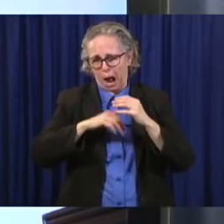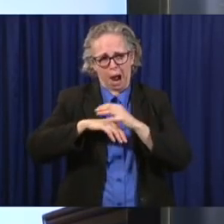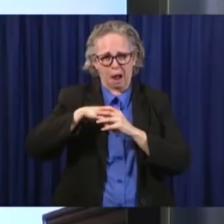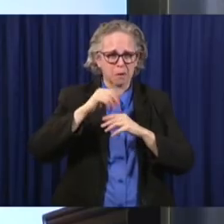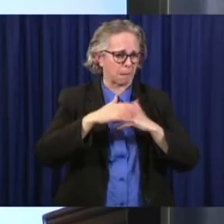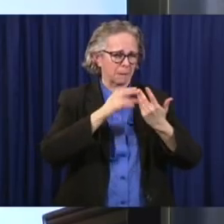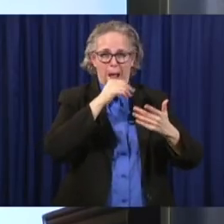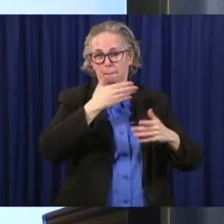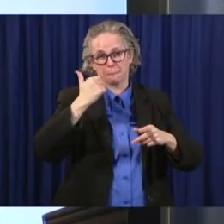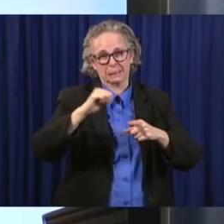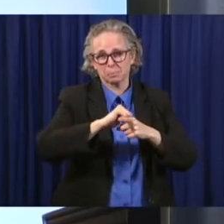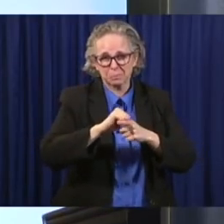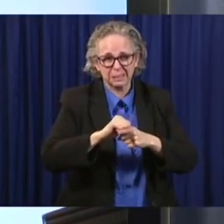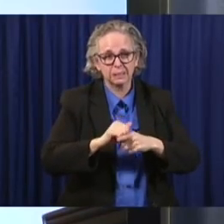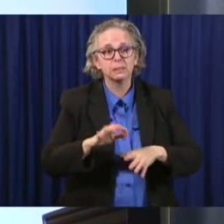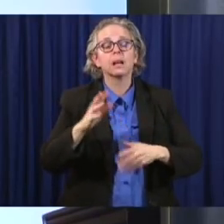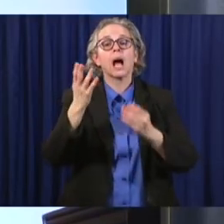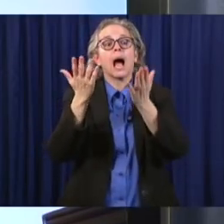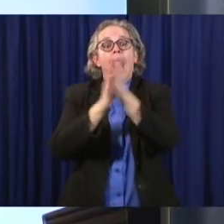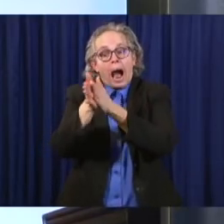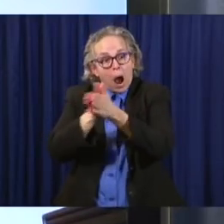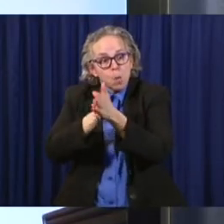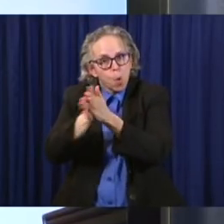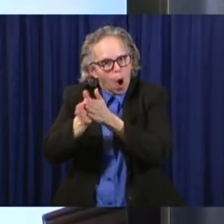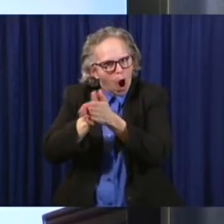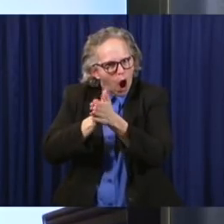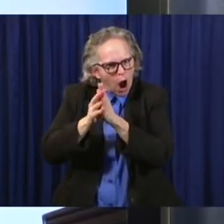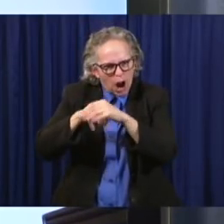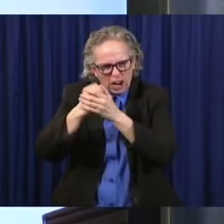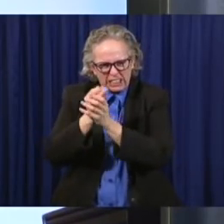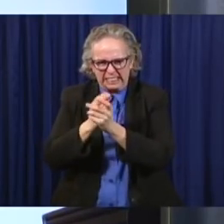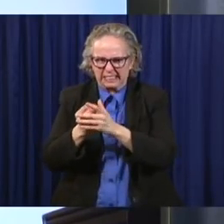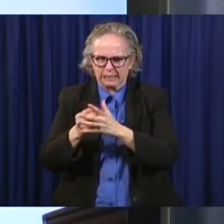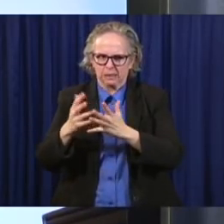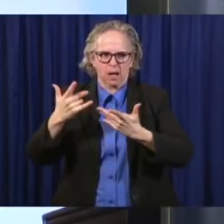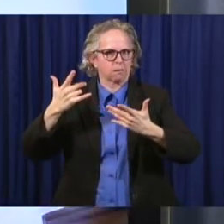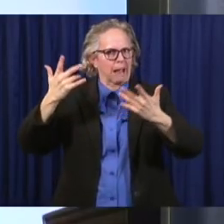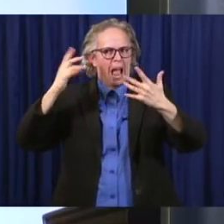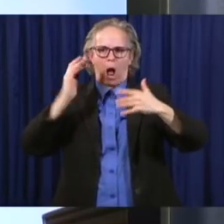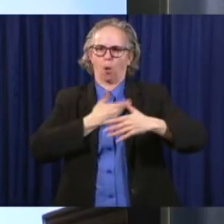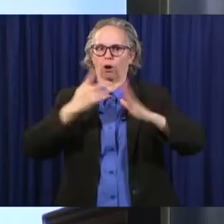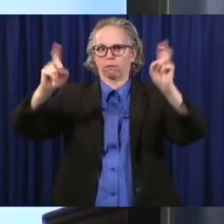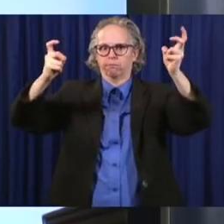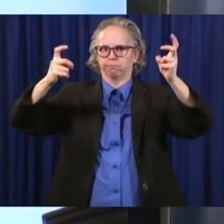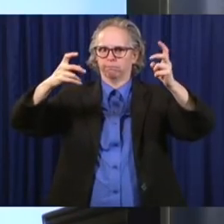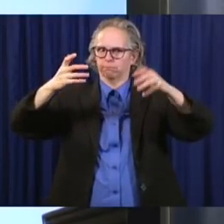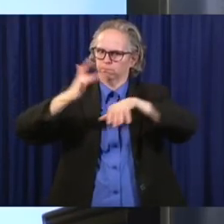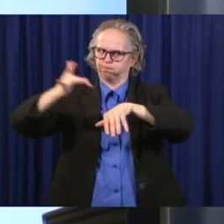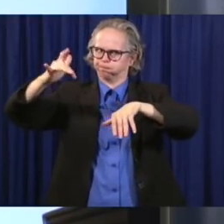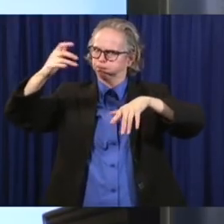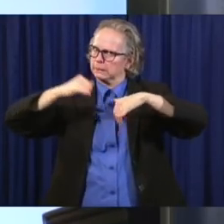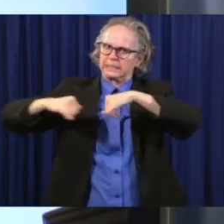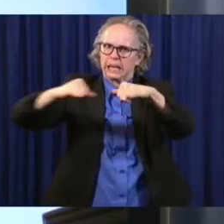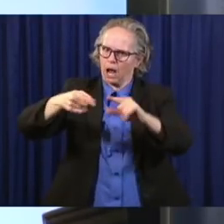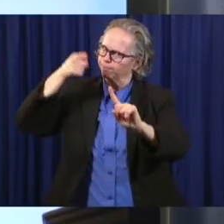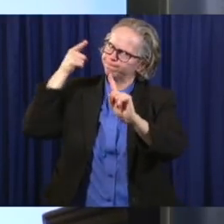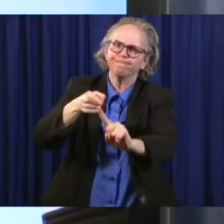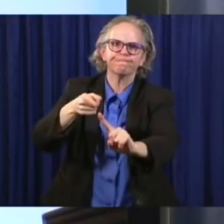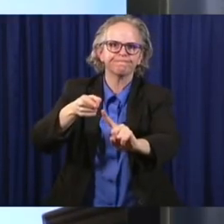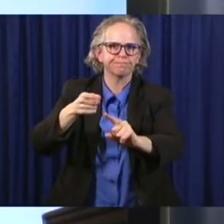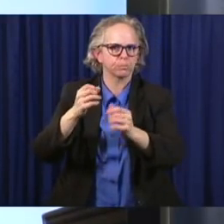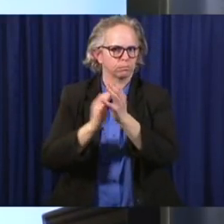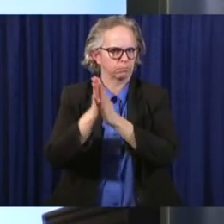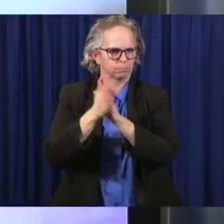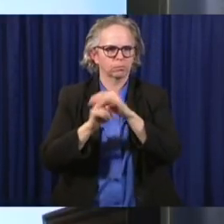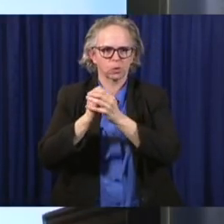and will continue to be the gold standard. And therefore, our committee is recommending that we follow those guidelines. So you are likely not